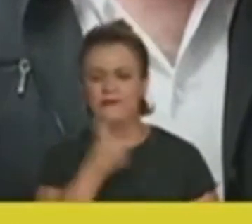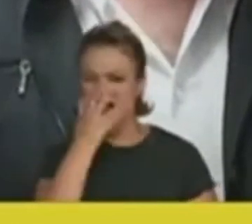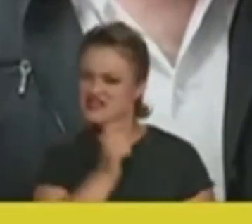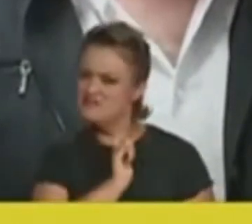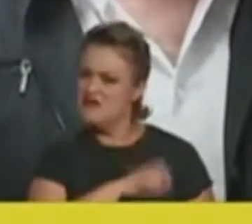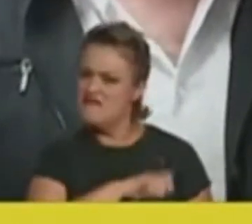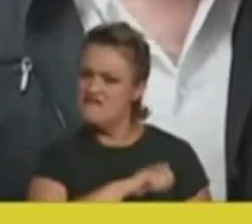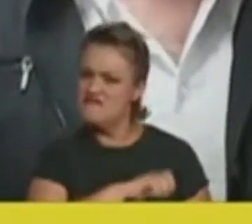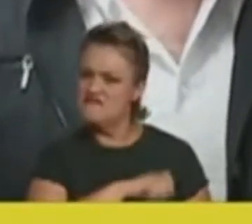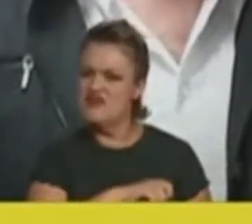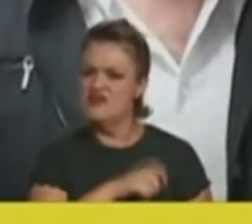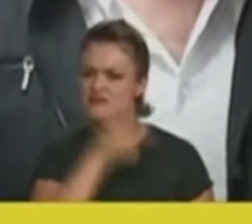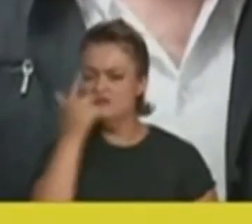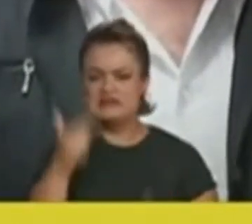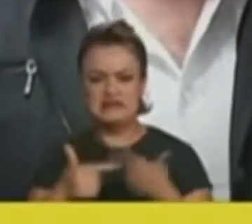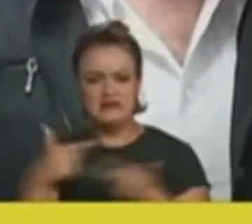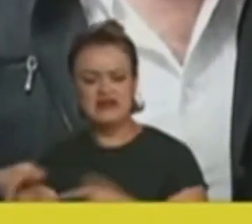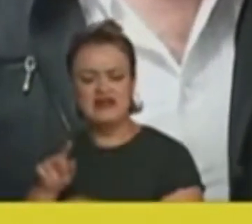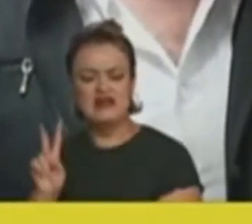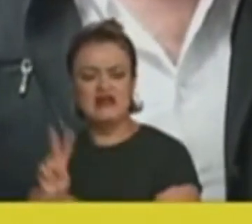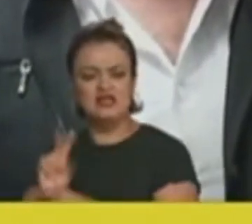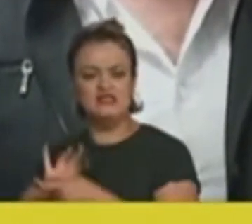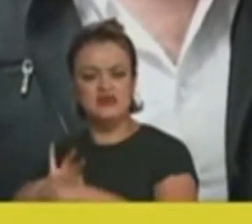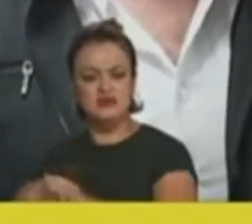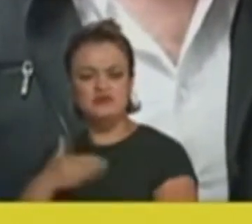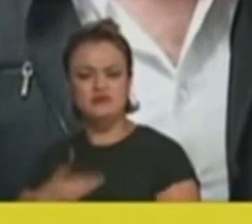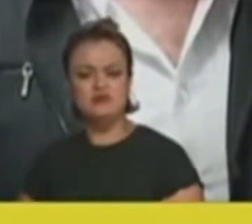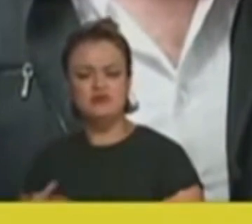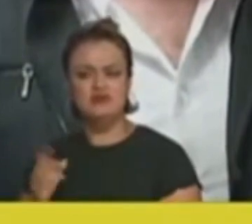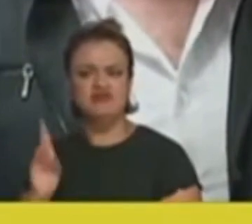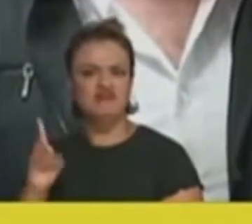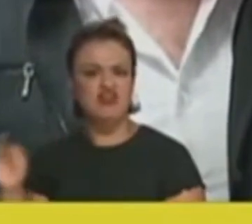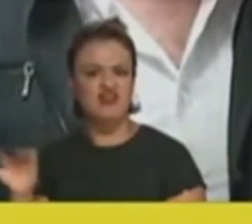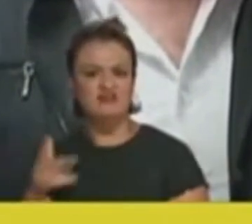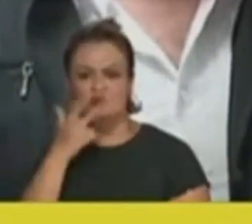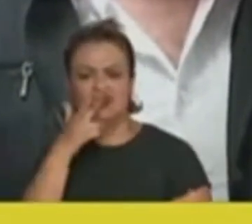images that were guiding people in that march.